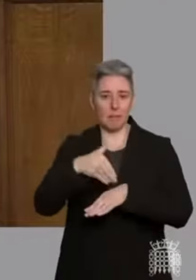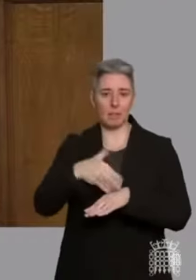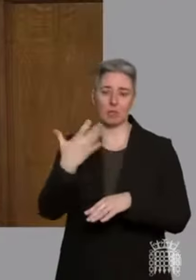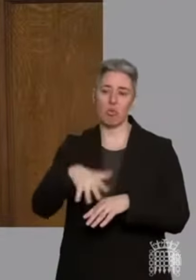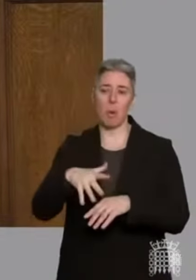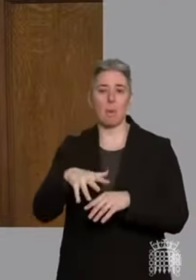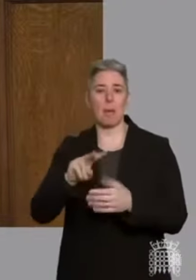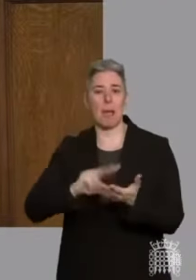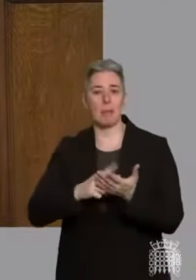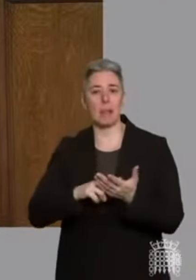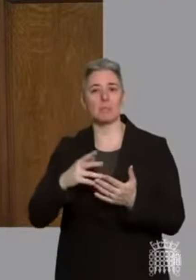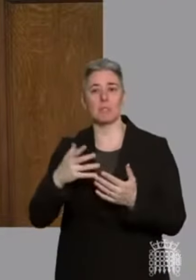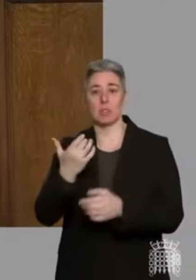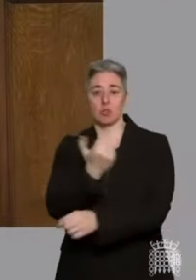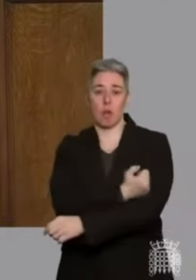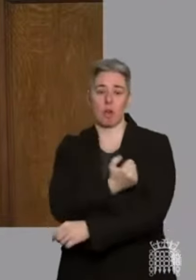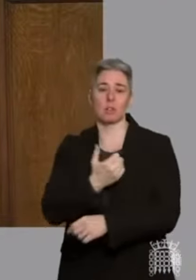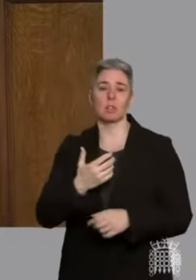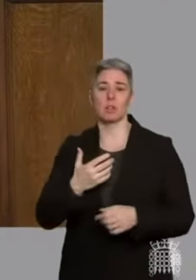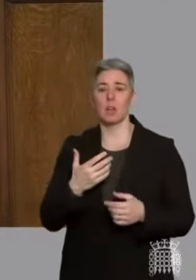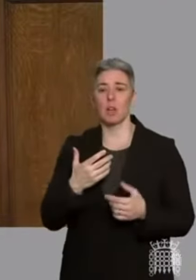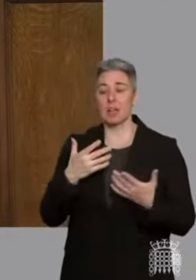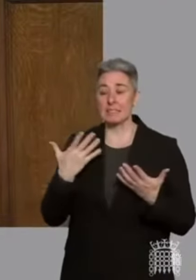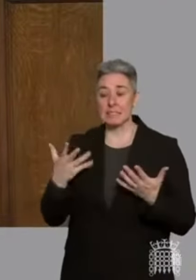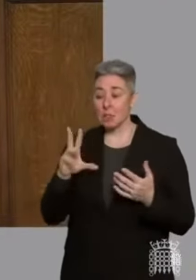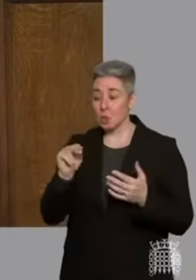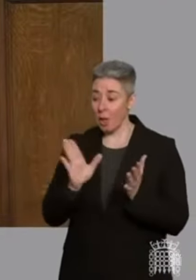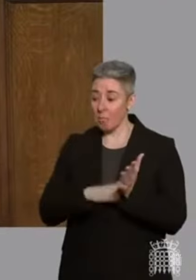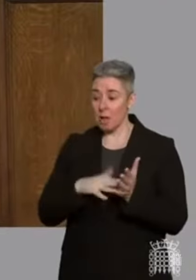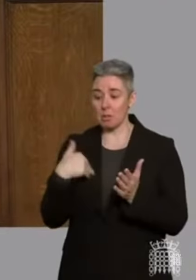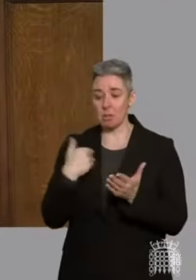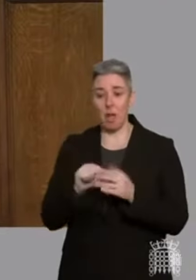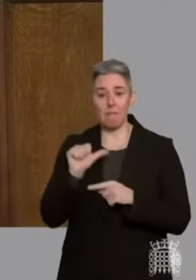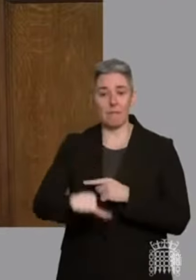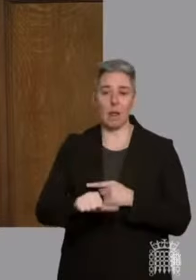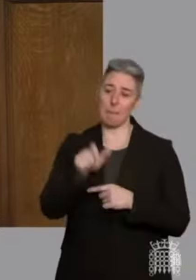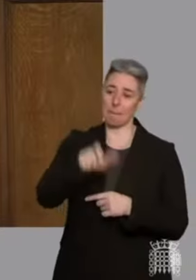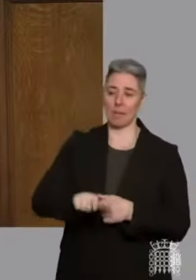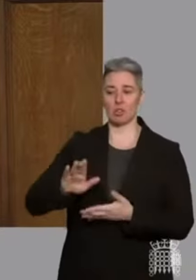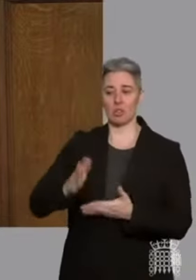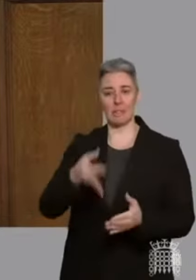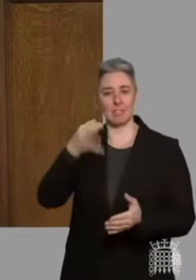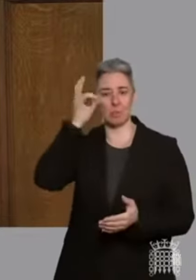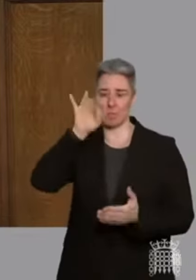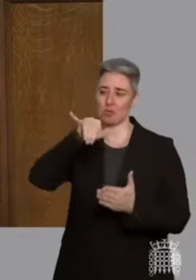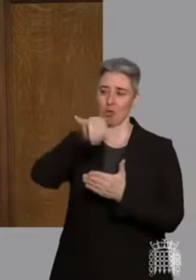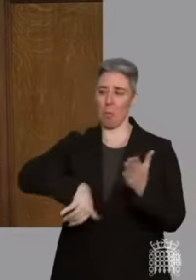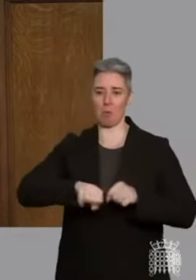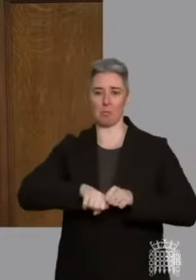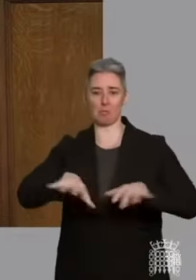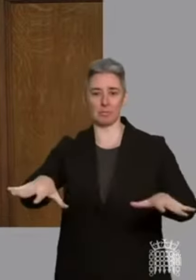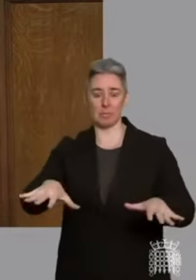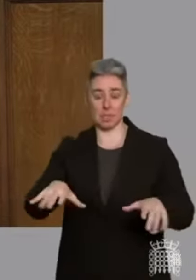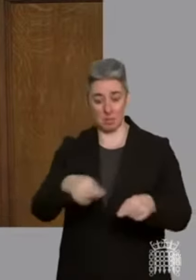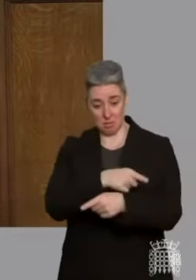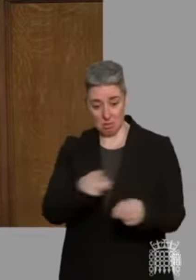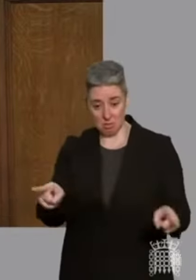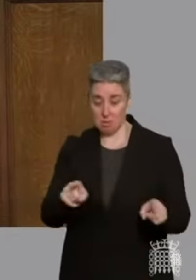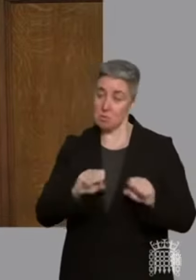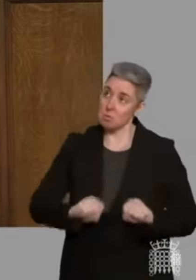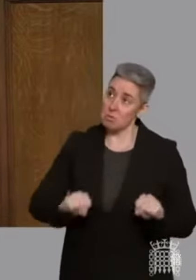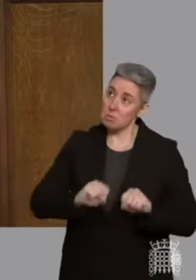on from the Patient Safety Commissioner's report on this matter, those harmed are still waiting for the recommendations to be implemented. So